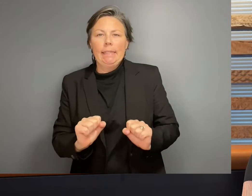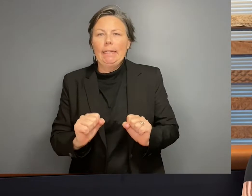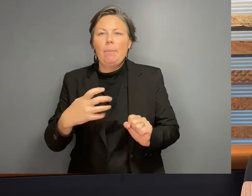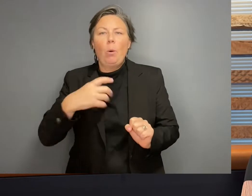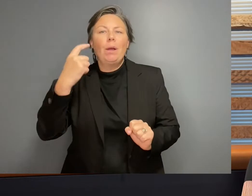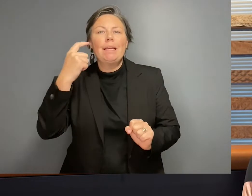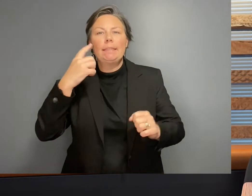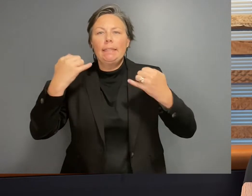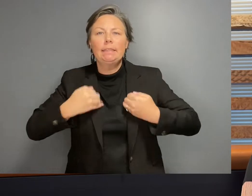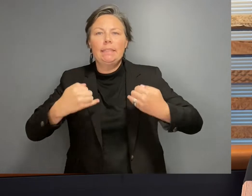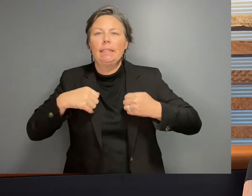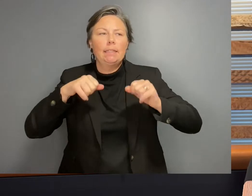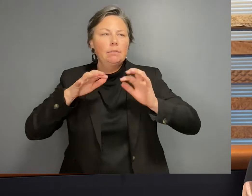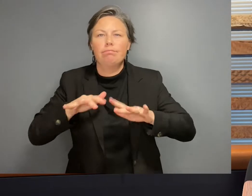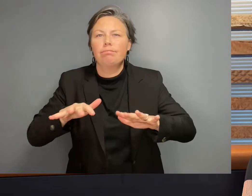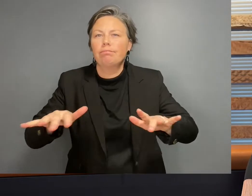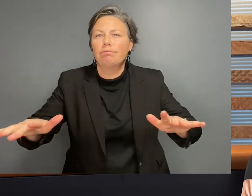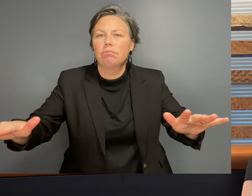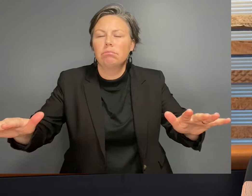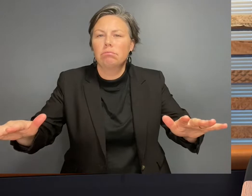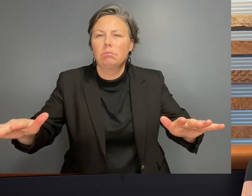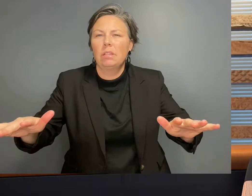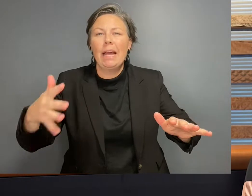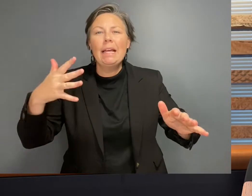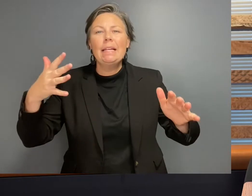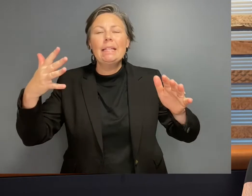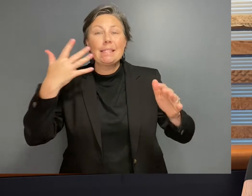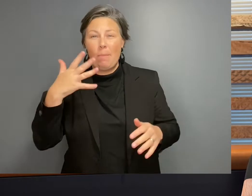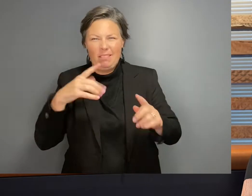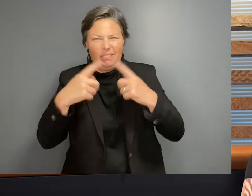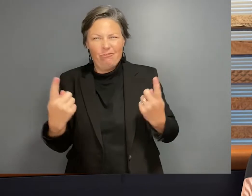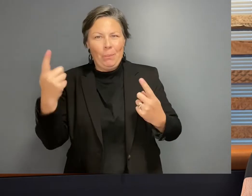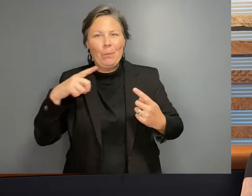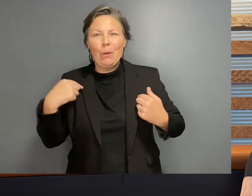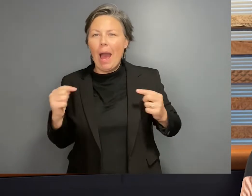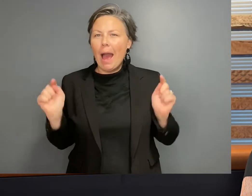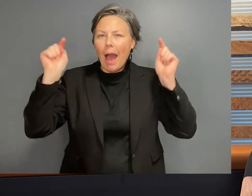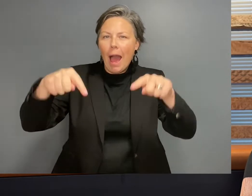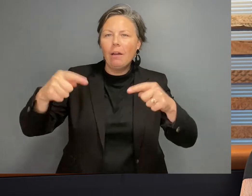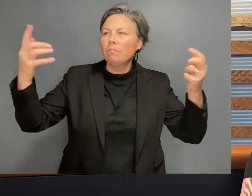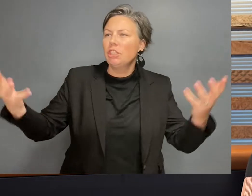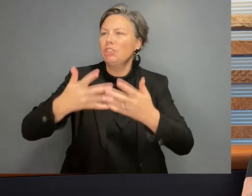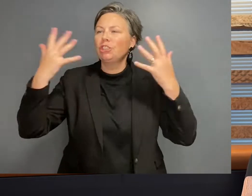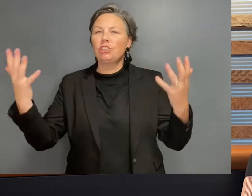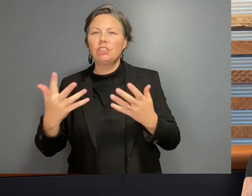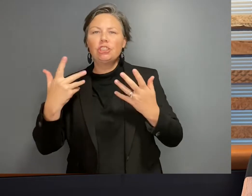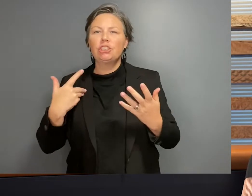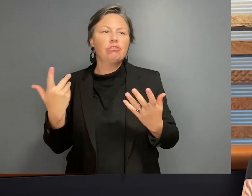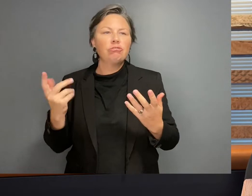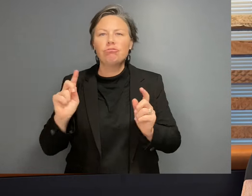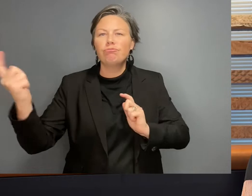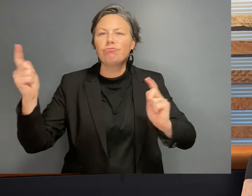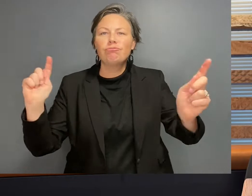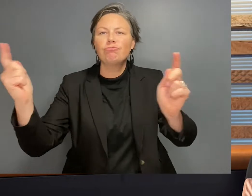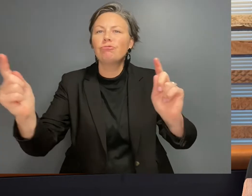disease can spread more easily, as opposed to in the summer where we tend to spend more time outdoors. So what do we need to do to stay